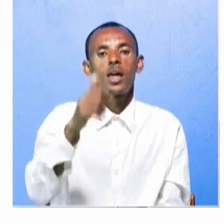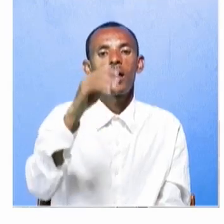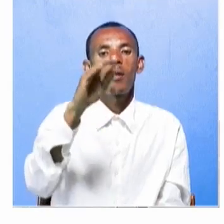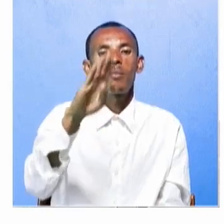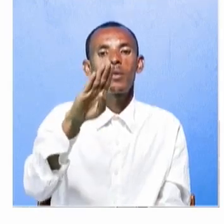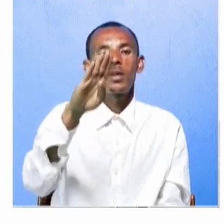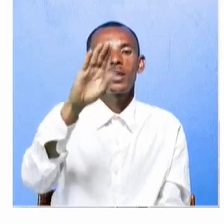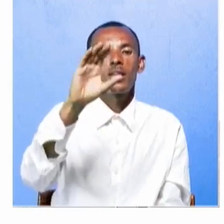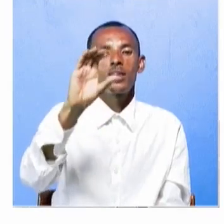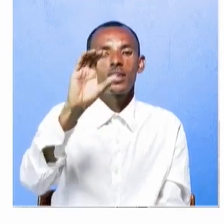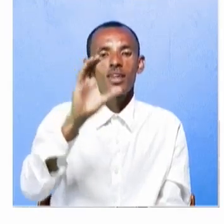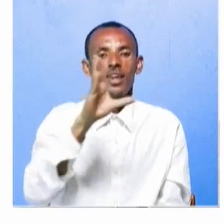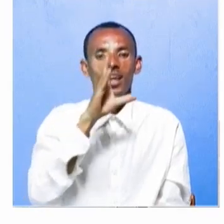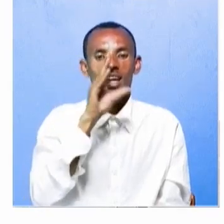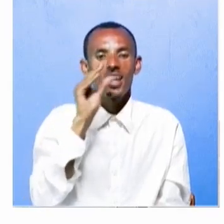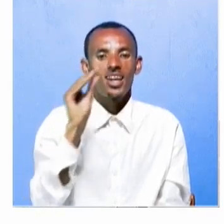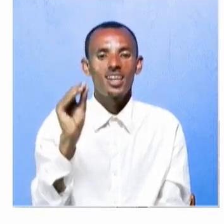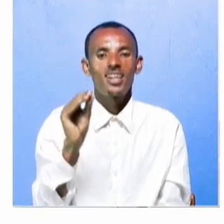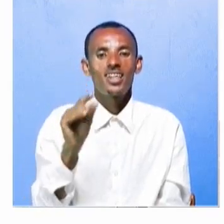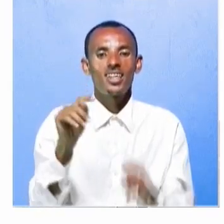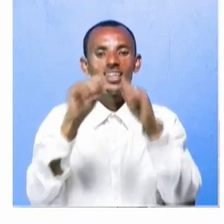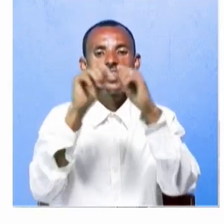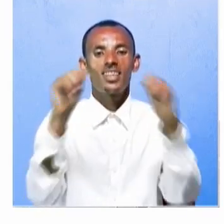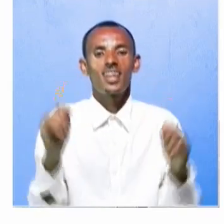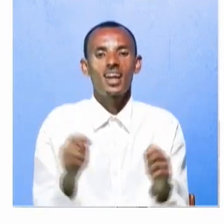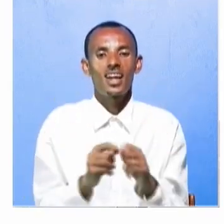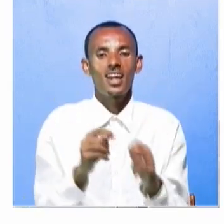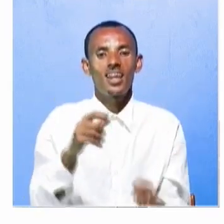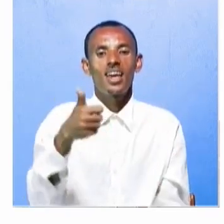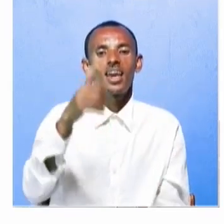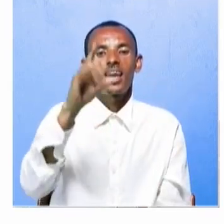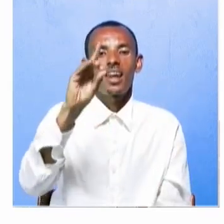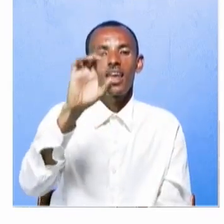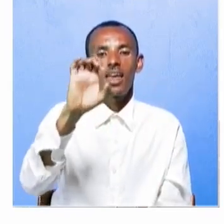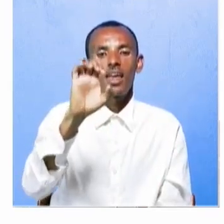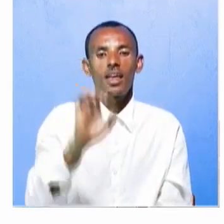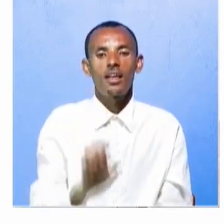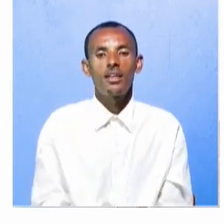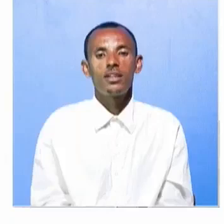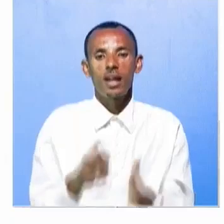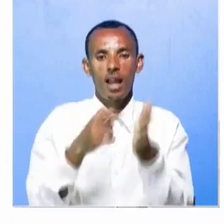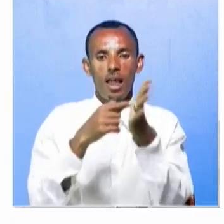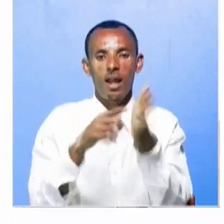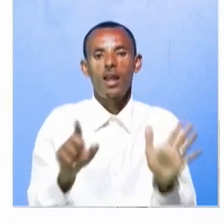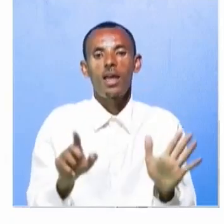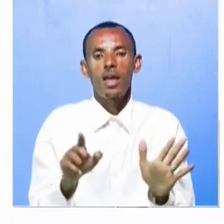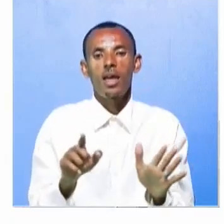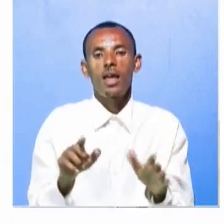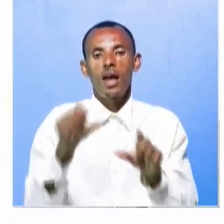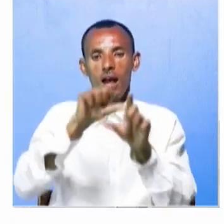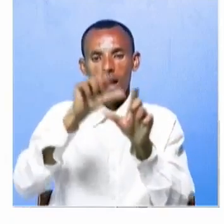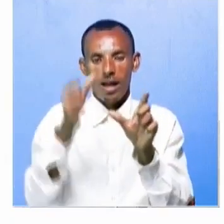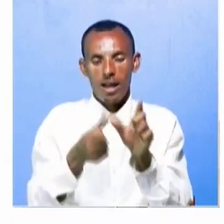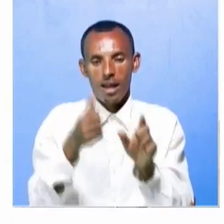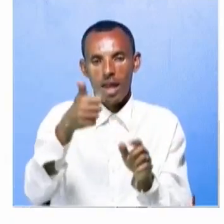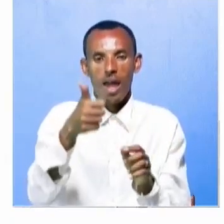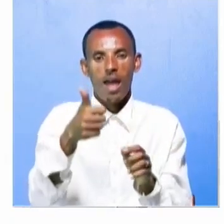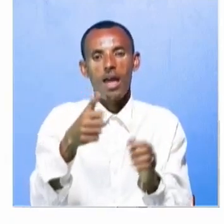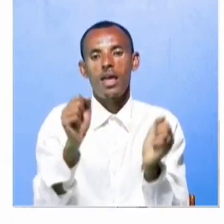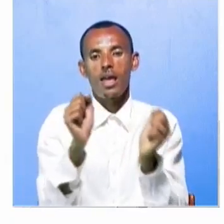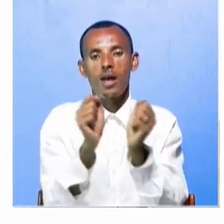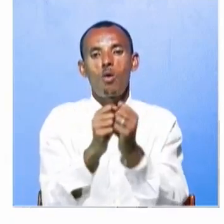ABC and triangle ADE. Clearly, angle A is common,